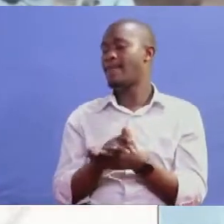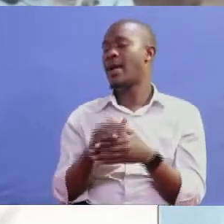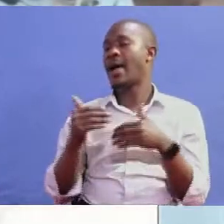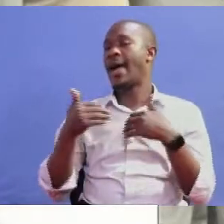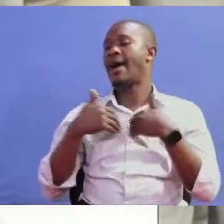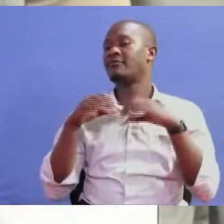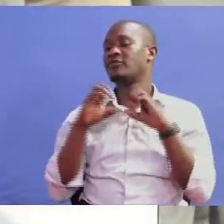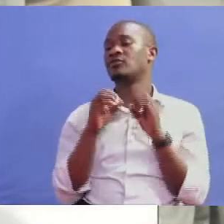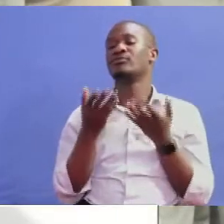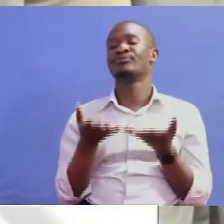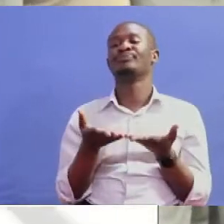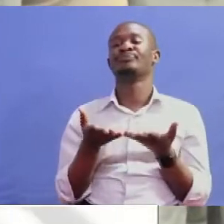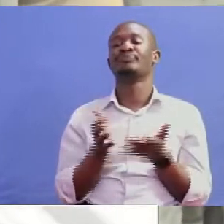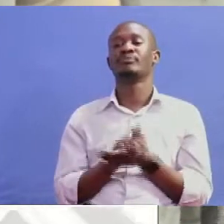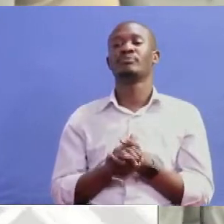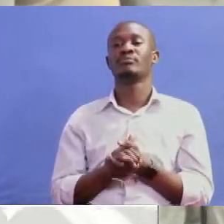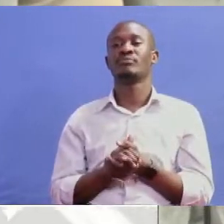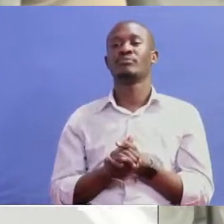zero here.